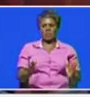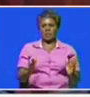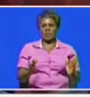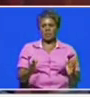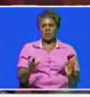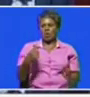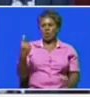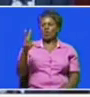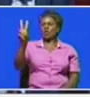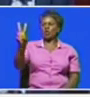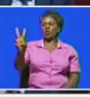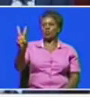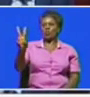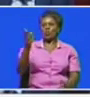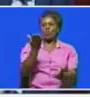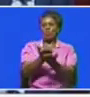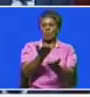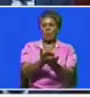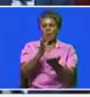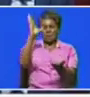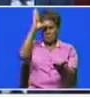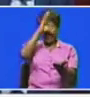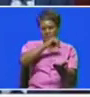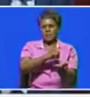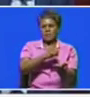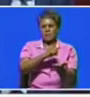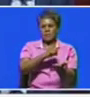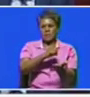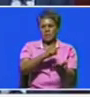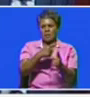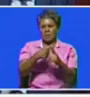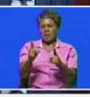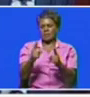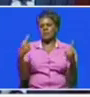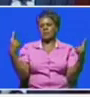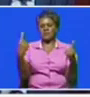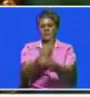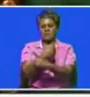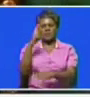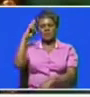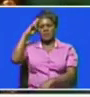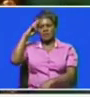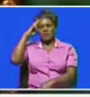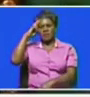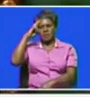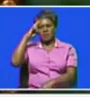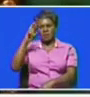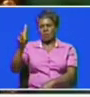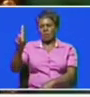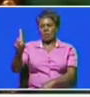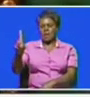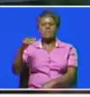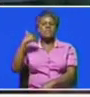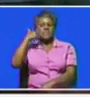2 MPs have made applications for absence from the House, but for very different reasons. One of which is